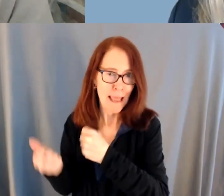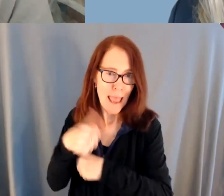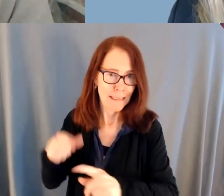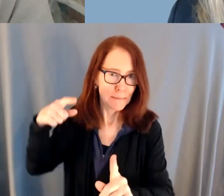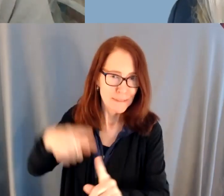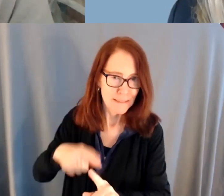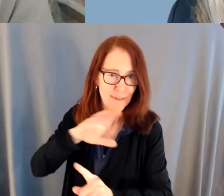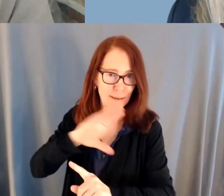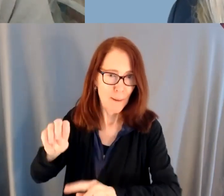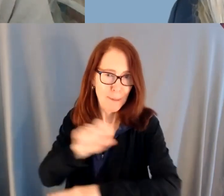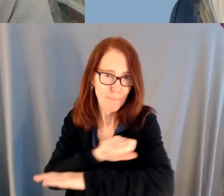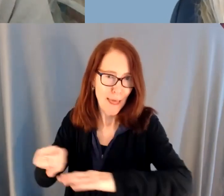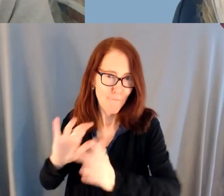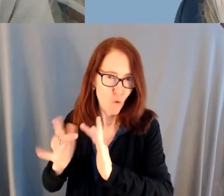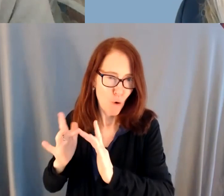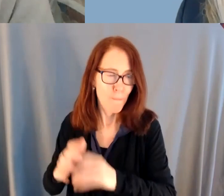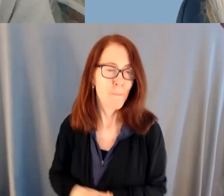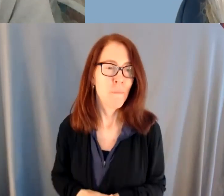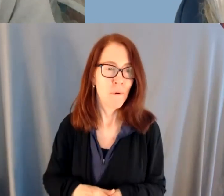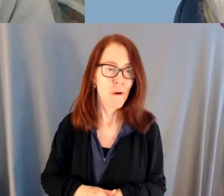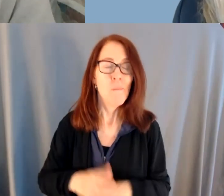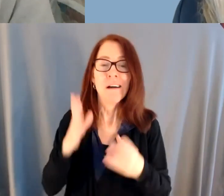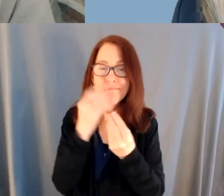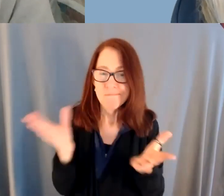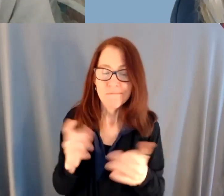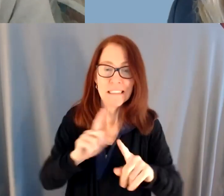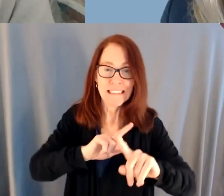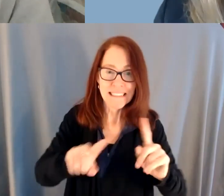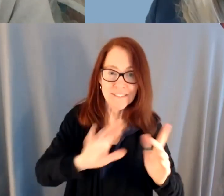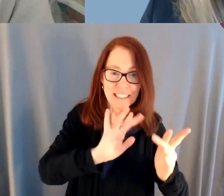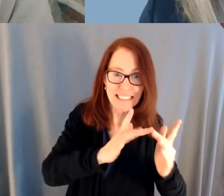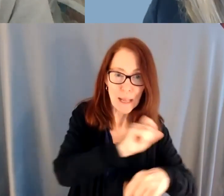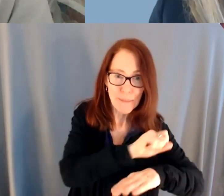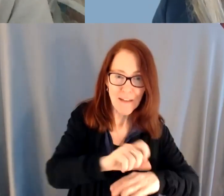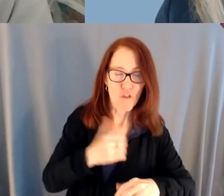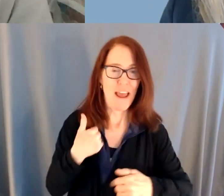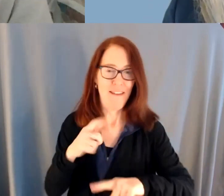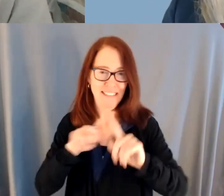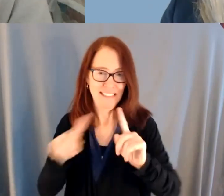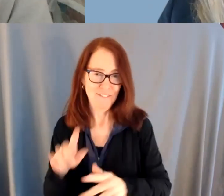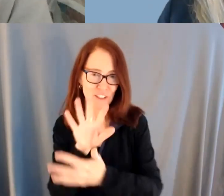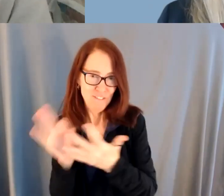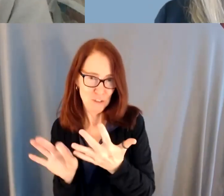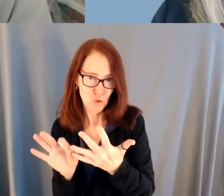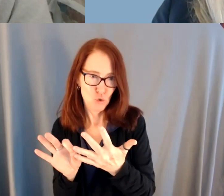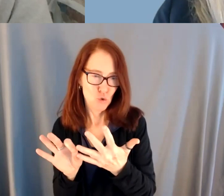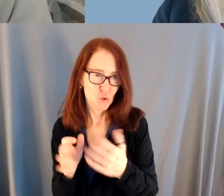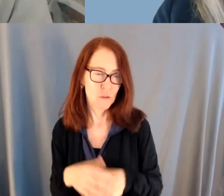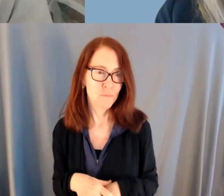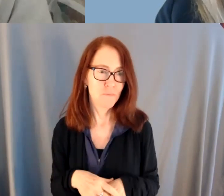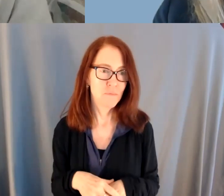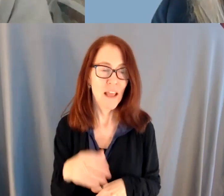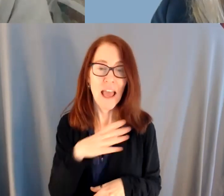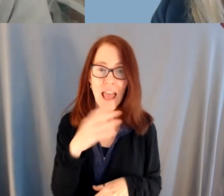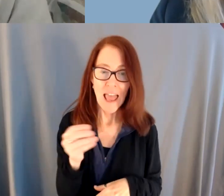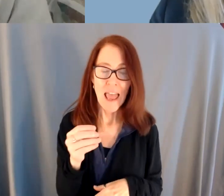that different platforms have different features, and you should know what